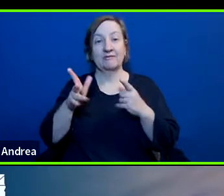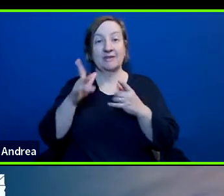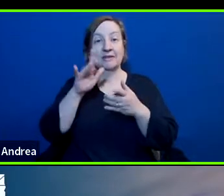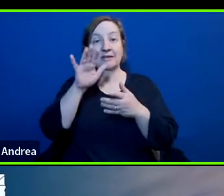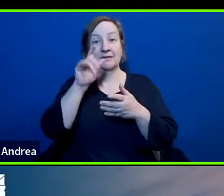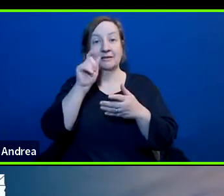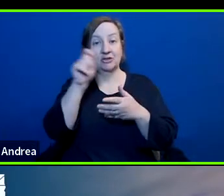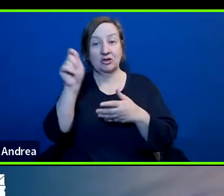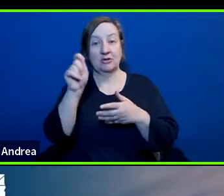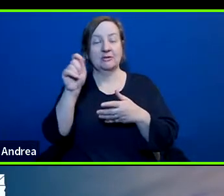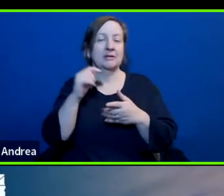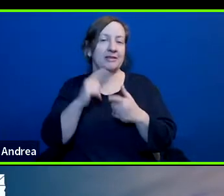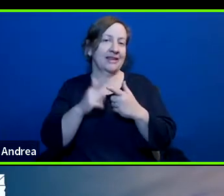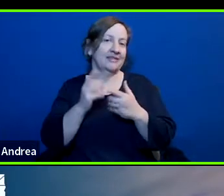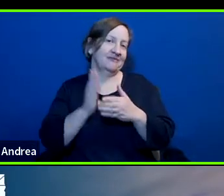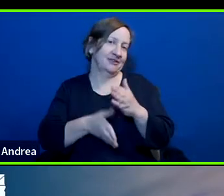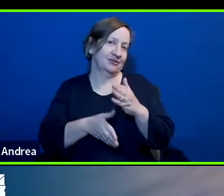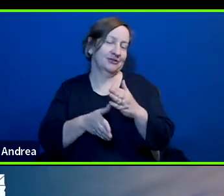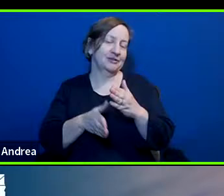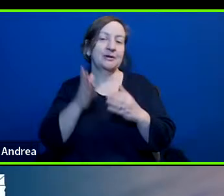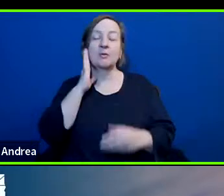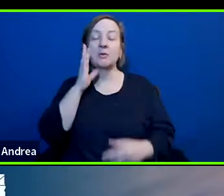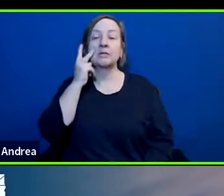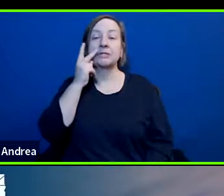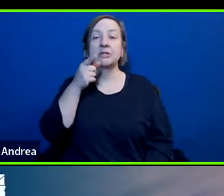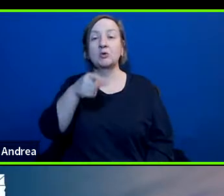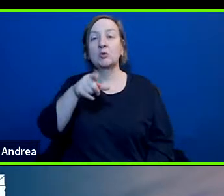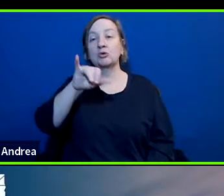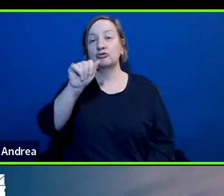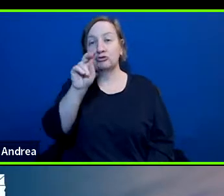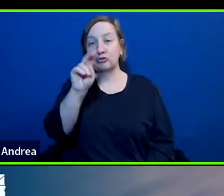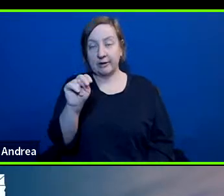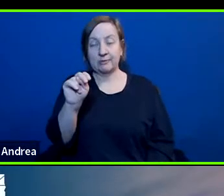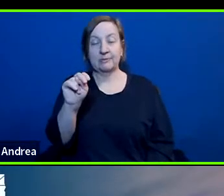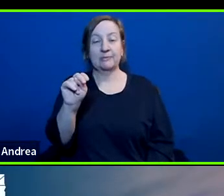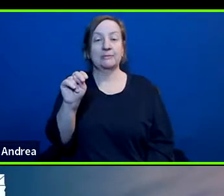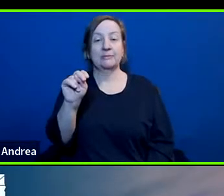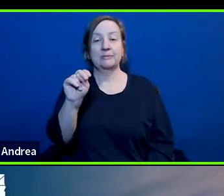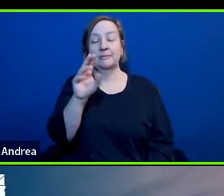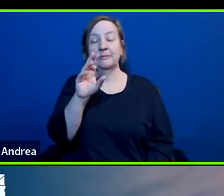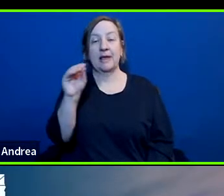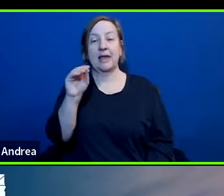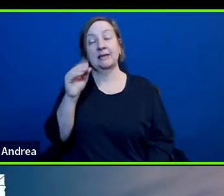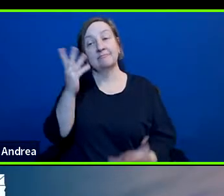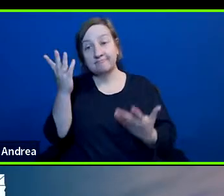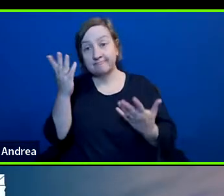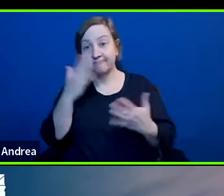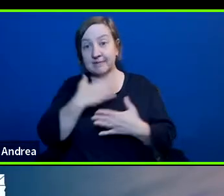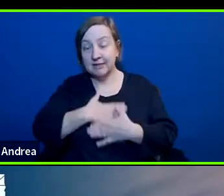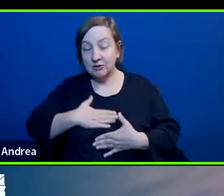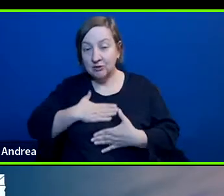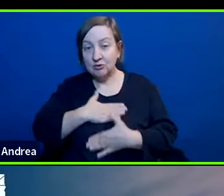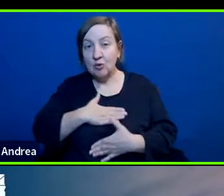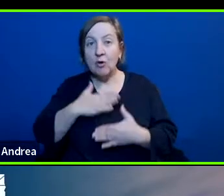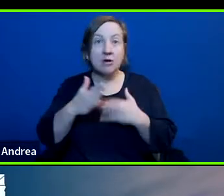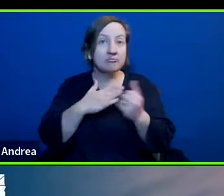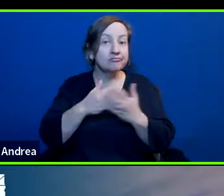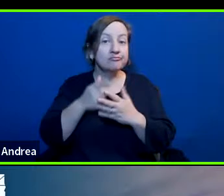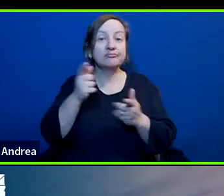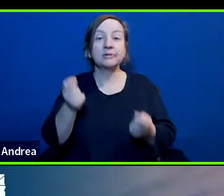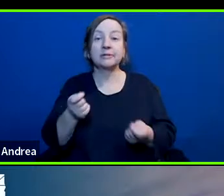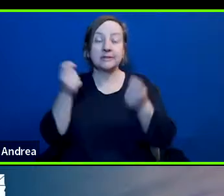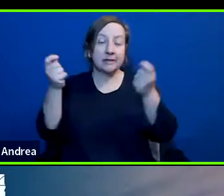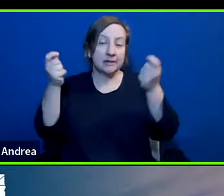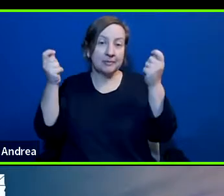we are complete. So we will see you in January, and enjoy however you